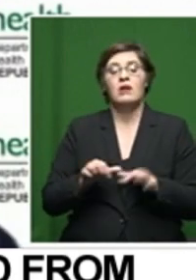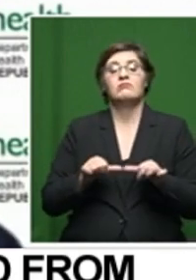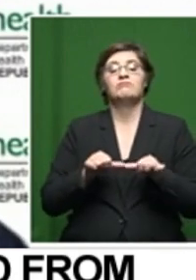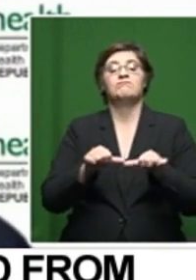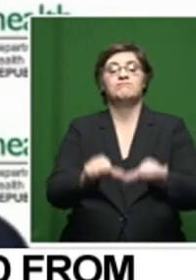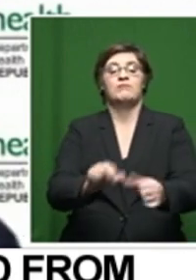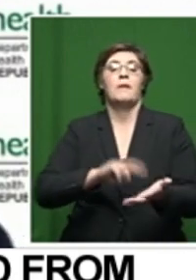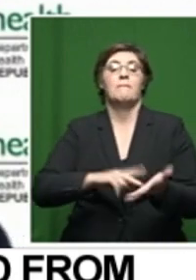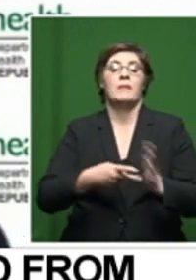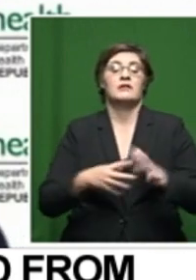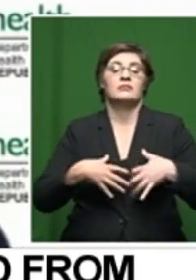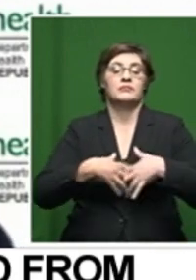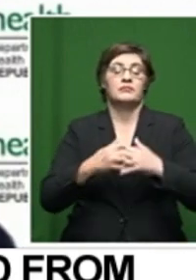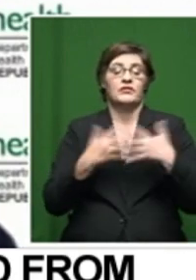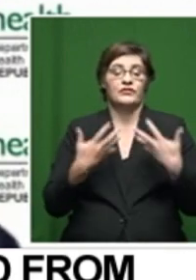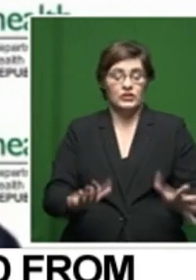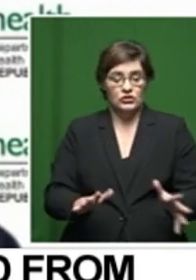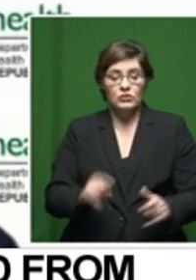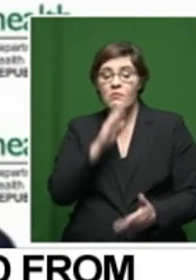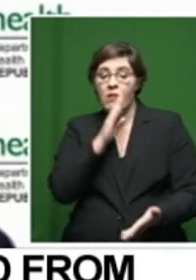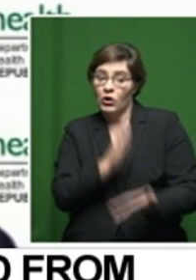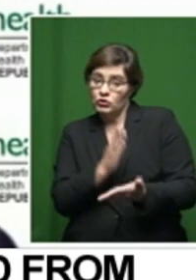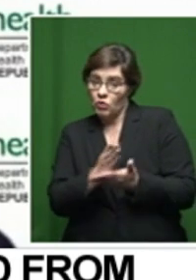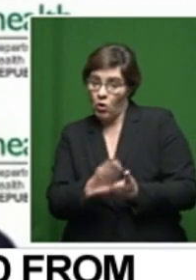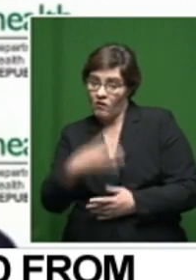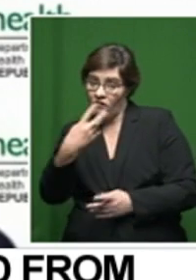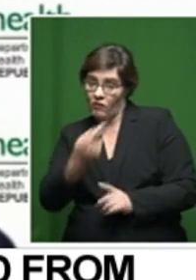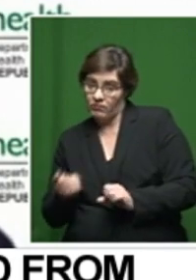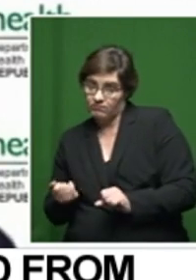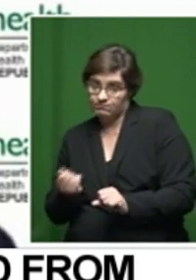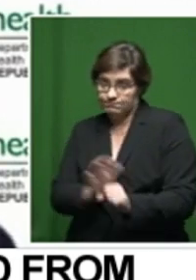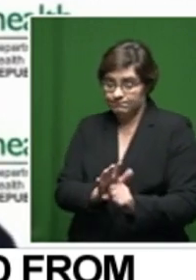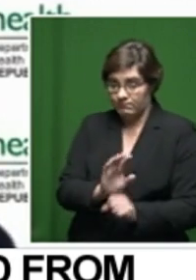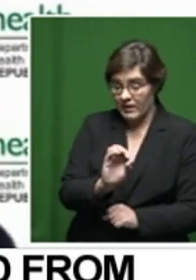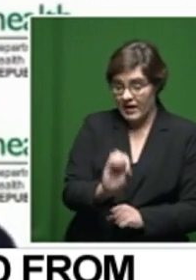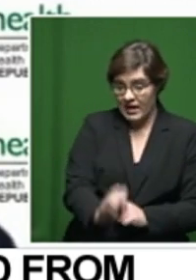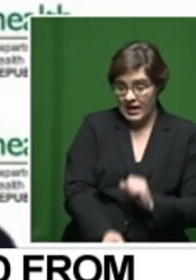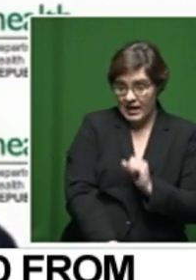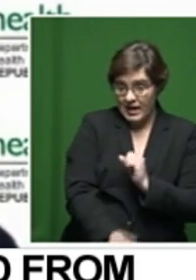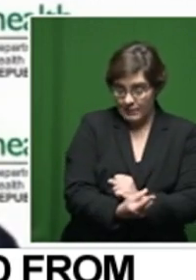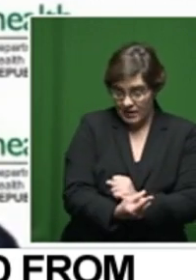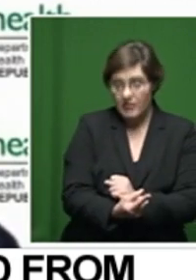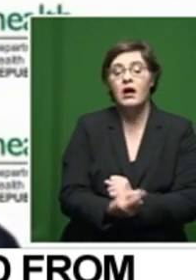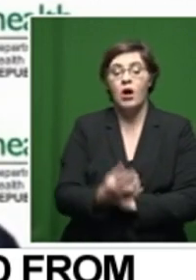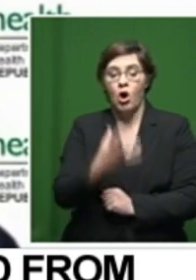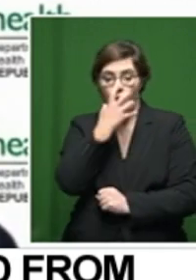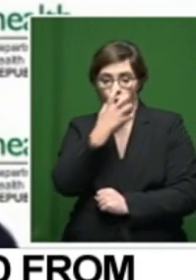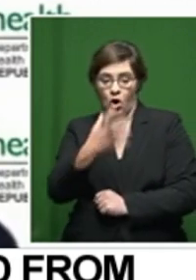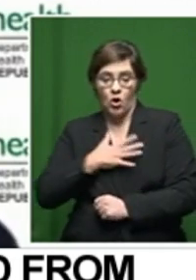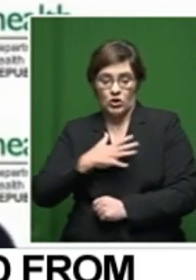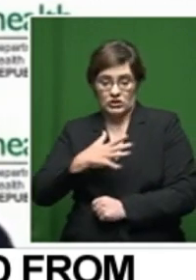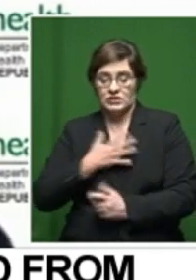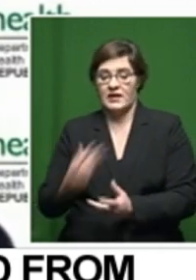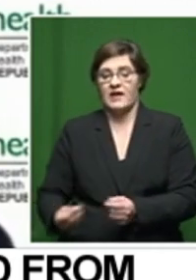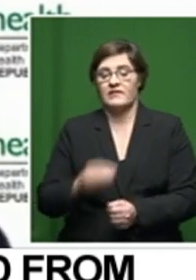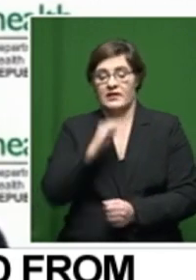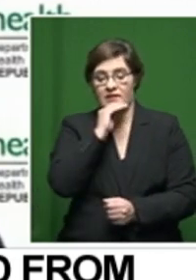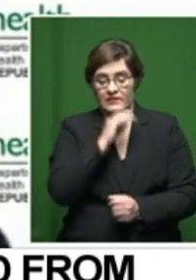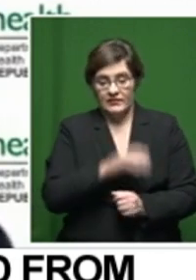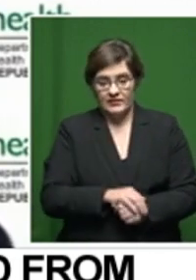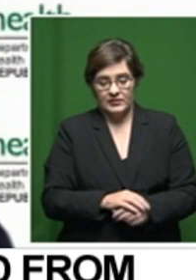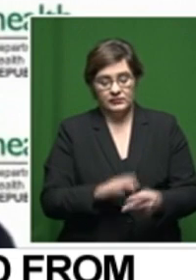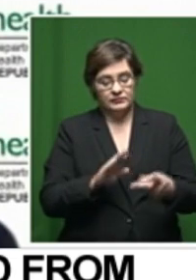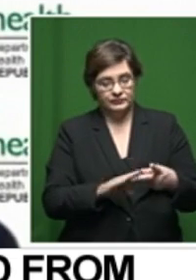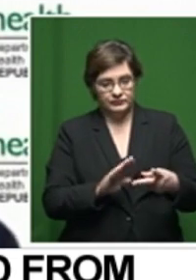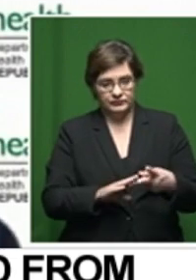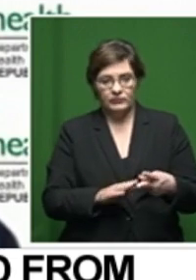contingency plans for making sure that when the fourth wave does come, we do have enough supply of oxygen. Other areas such